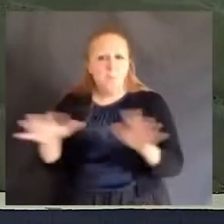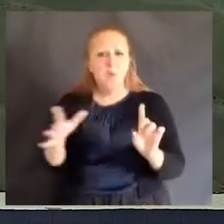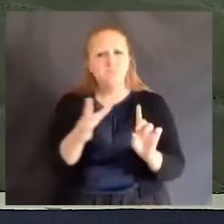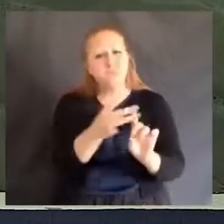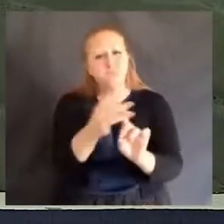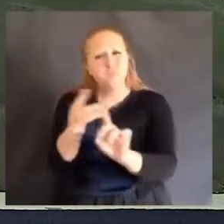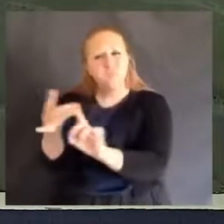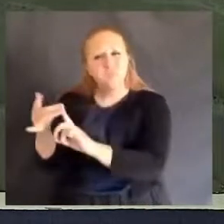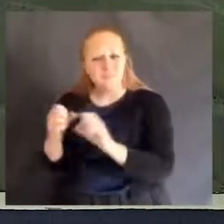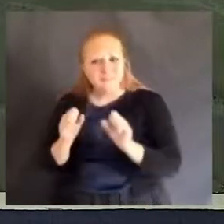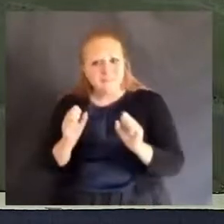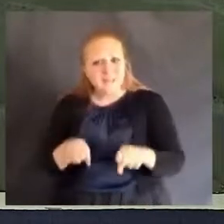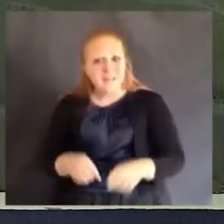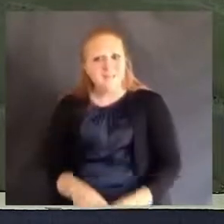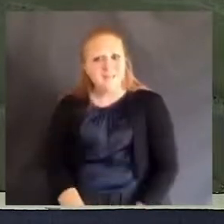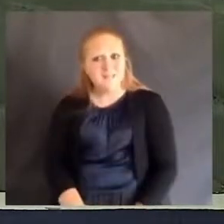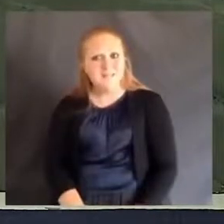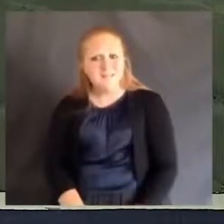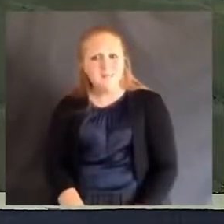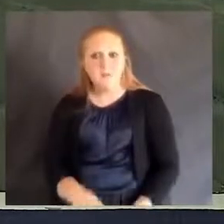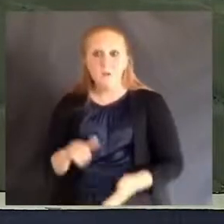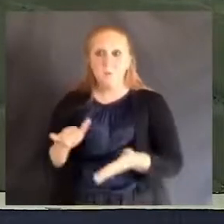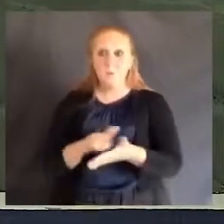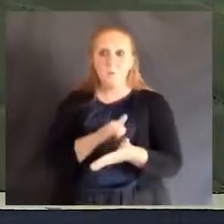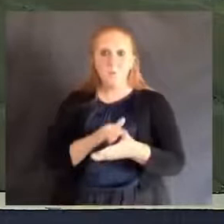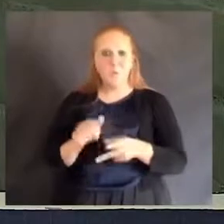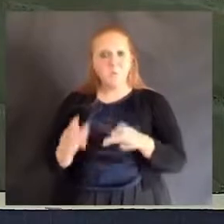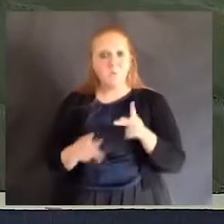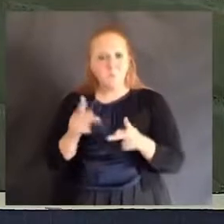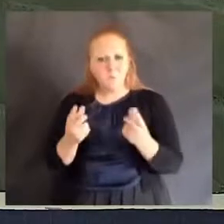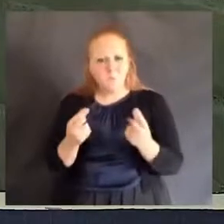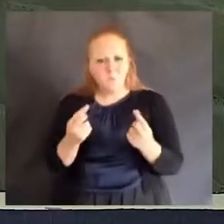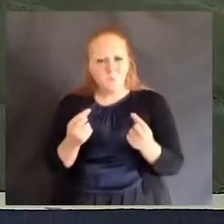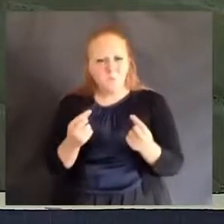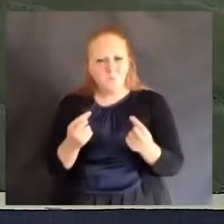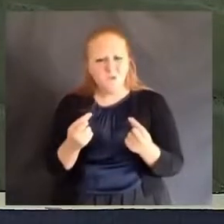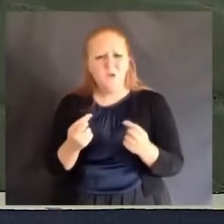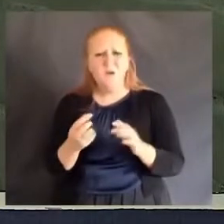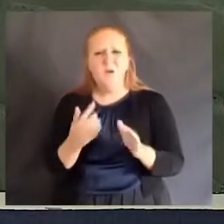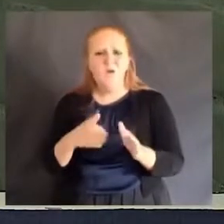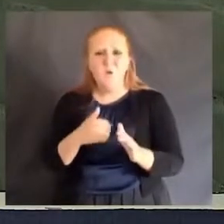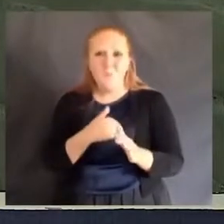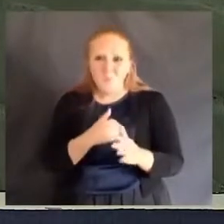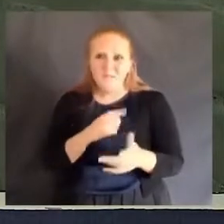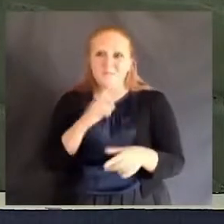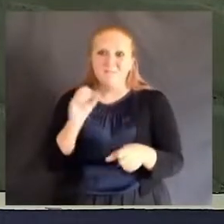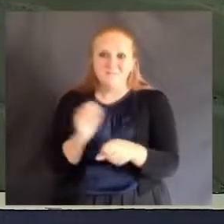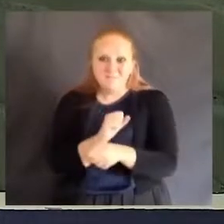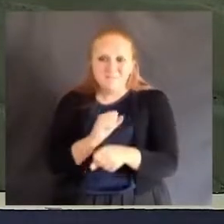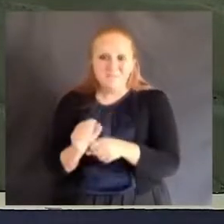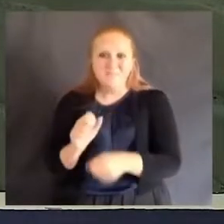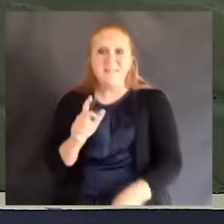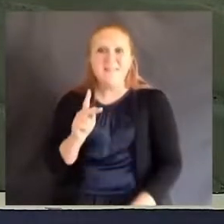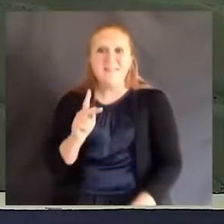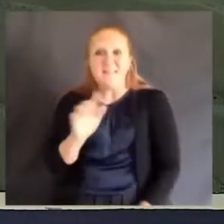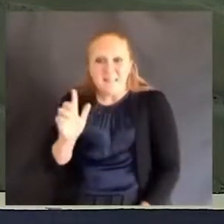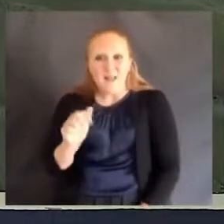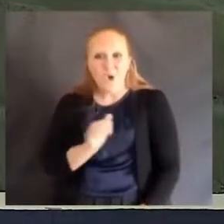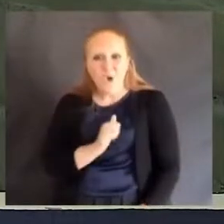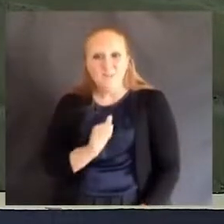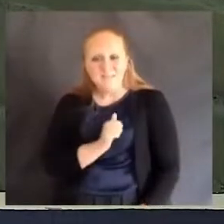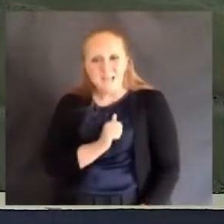people. And New Yorkers kill themselves to get where we are today. Kill